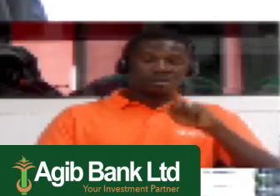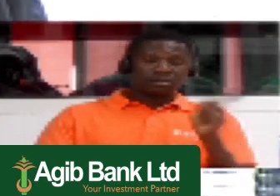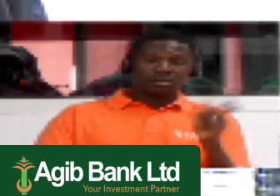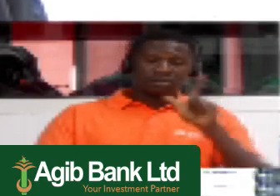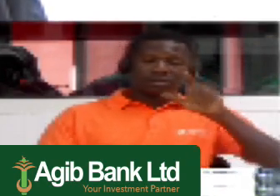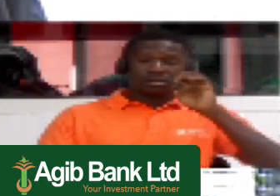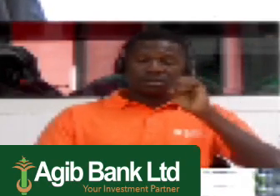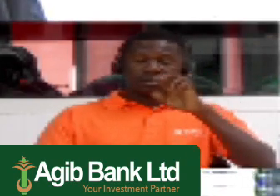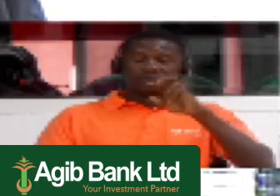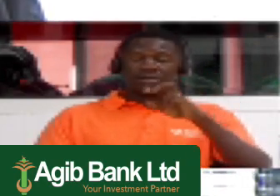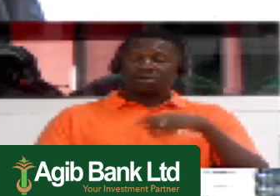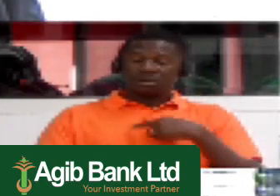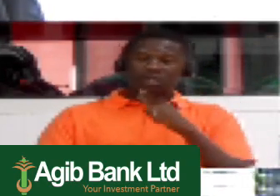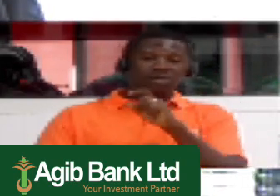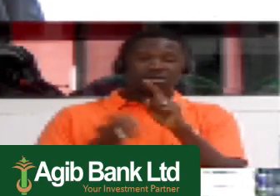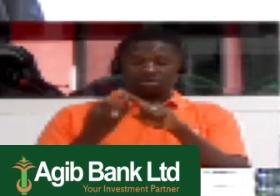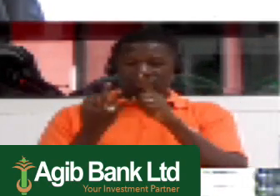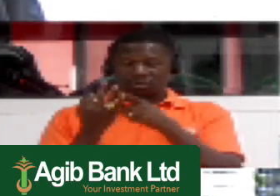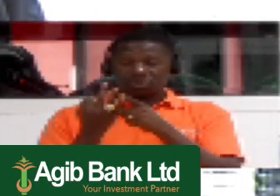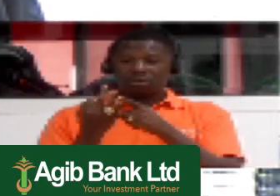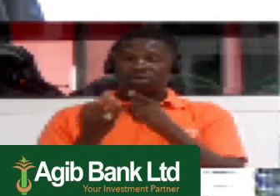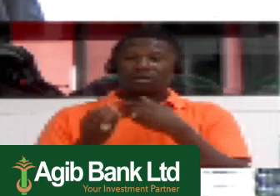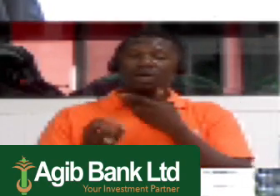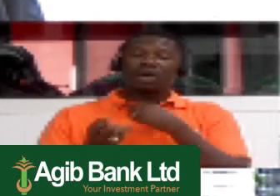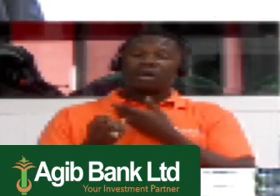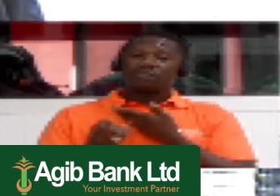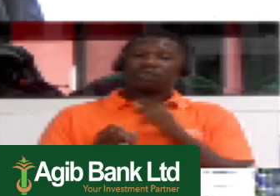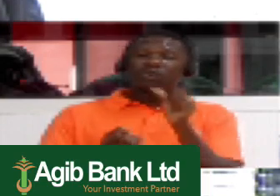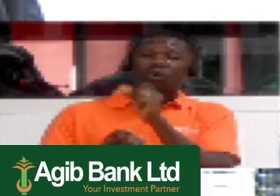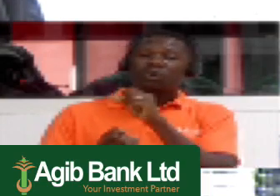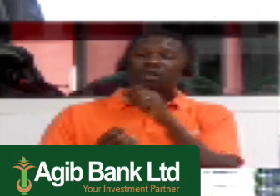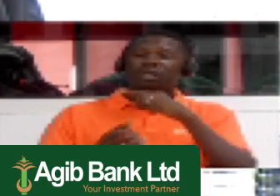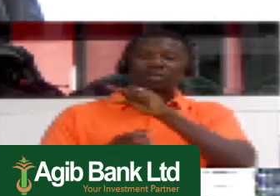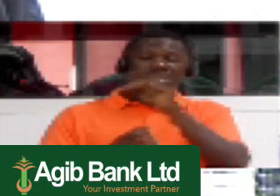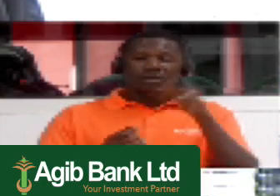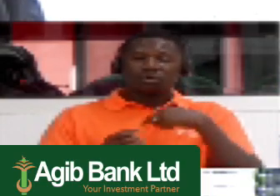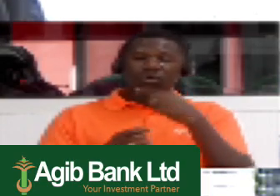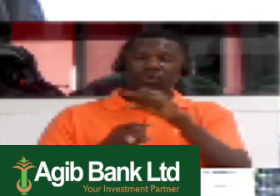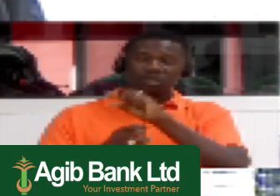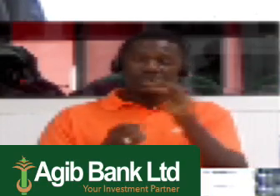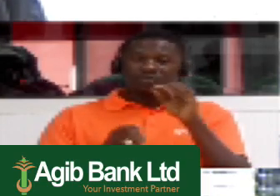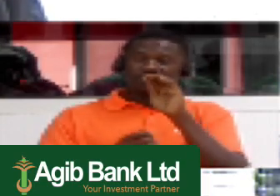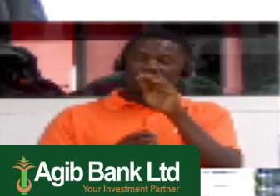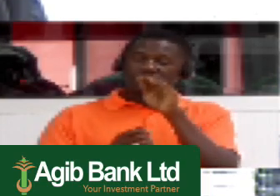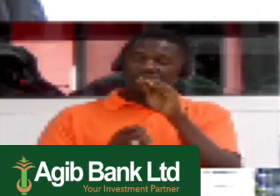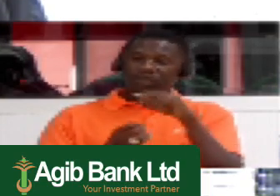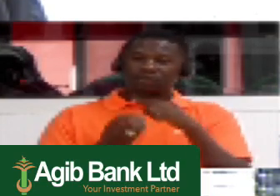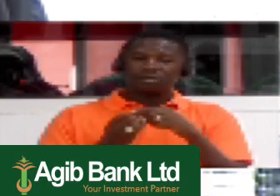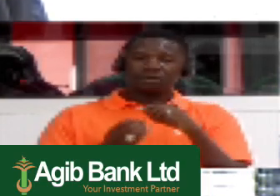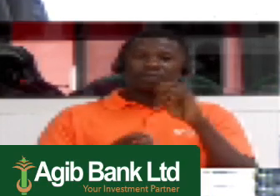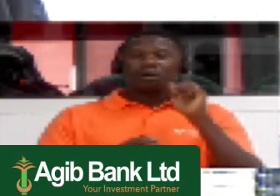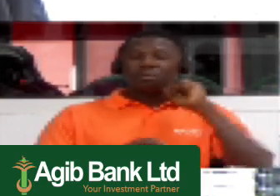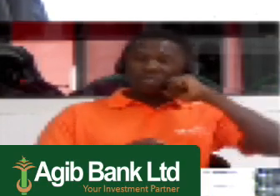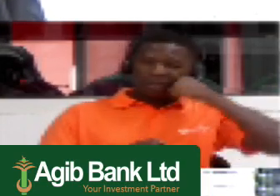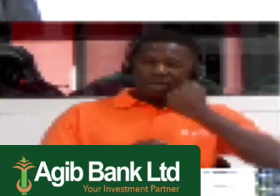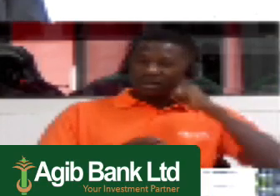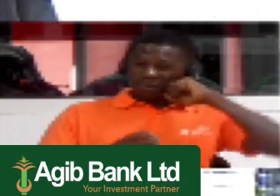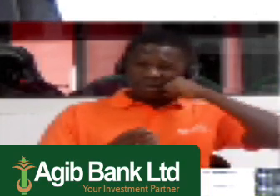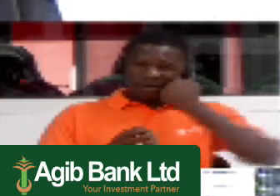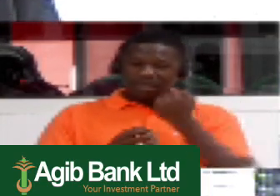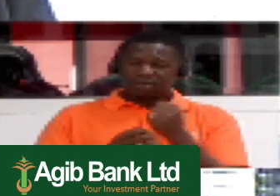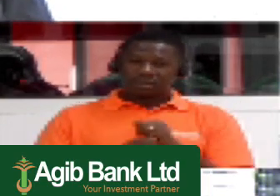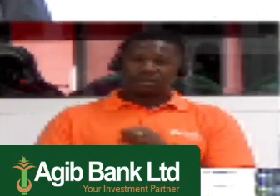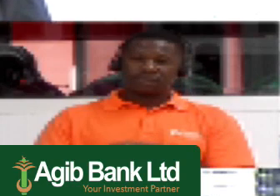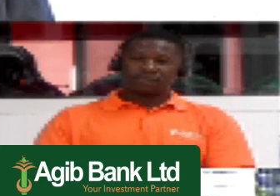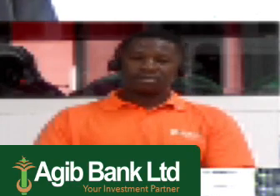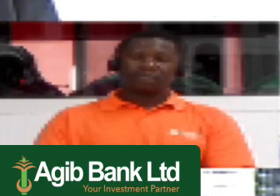tonya jungler kata cycler wo tolu bije bari foye tolu fana mwele je kafo ye nyamenko black black.